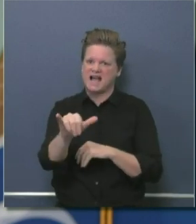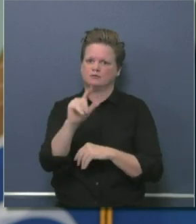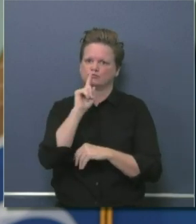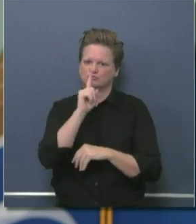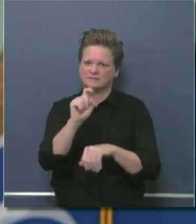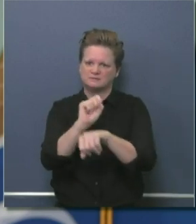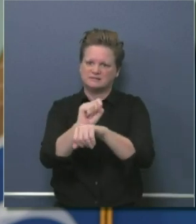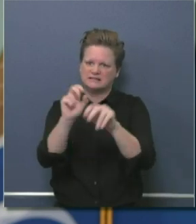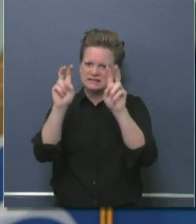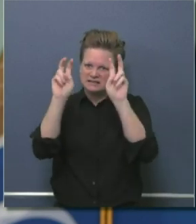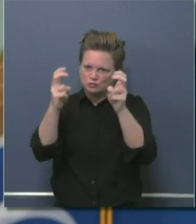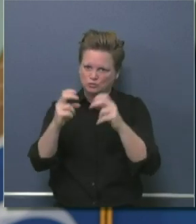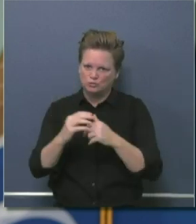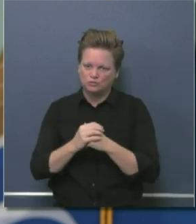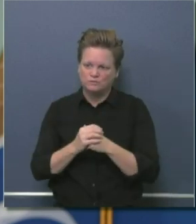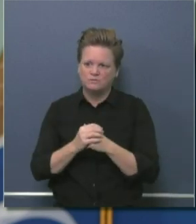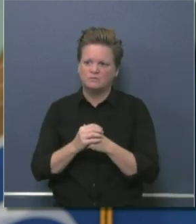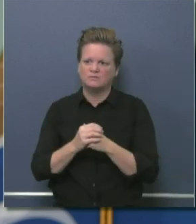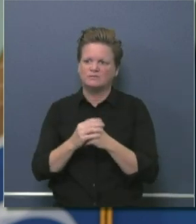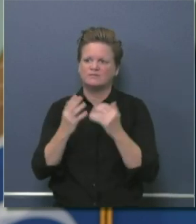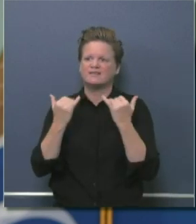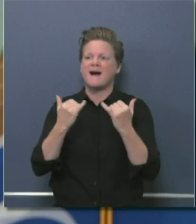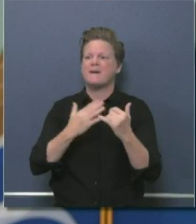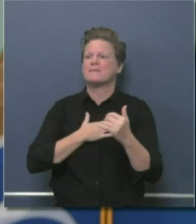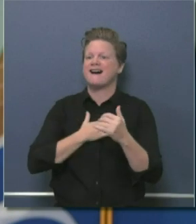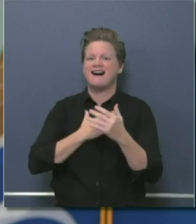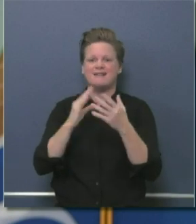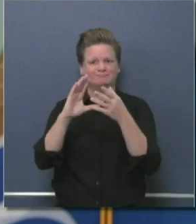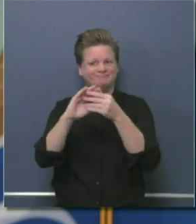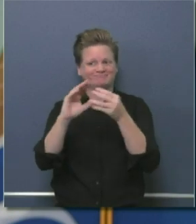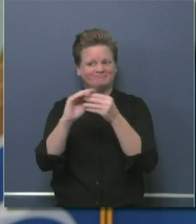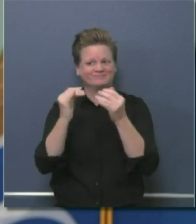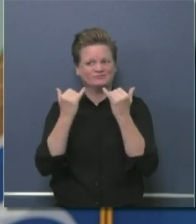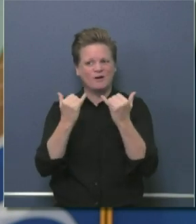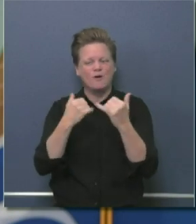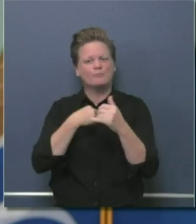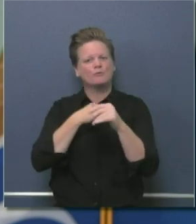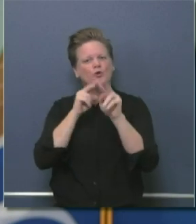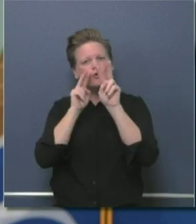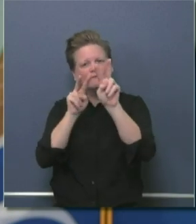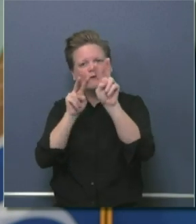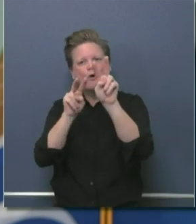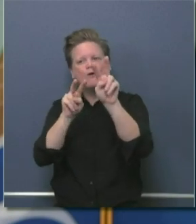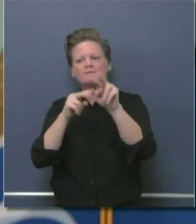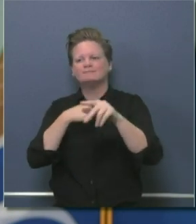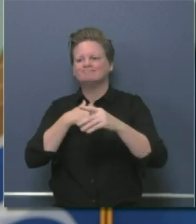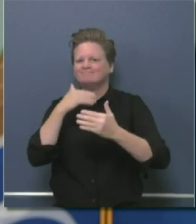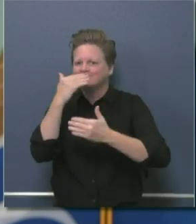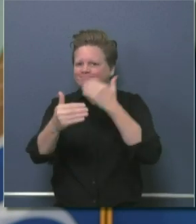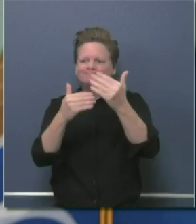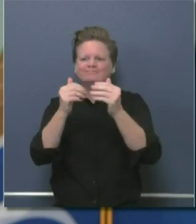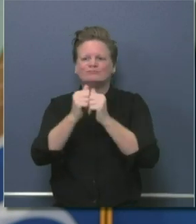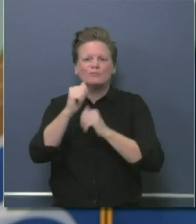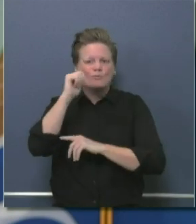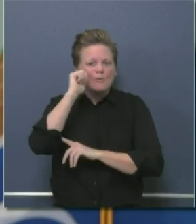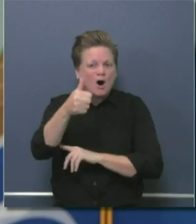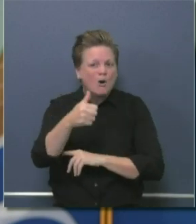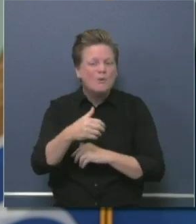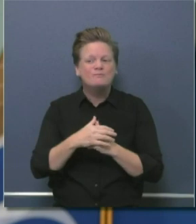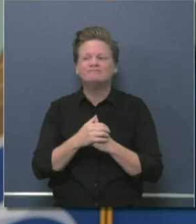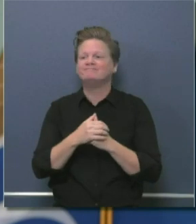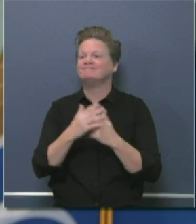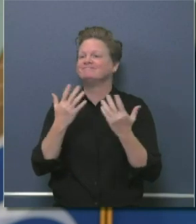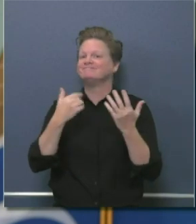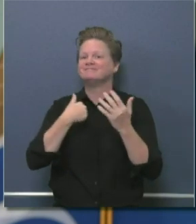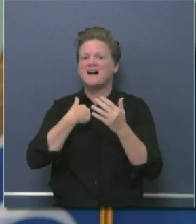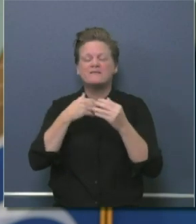announcements today. And the progress we look forward to making tomorrow on getting those guidelines out and into the weekends as